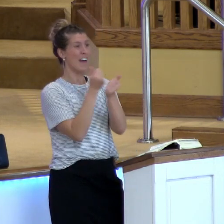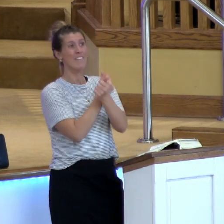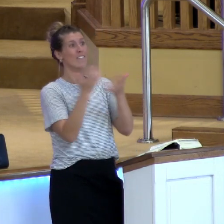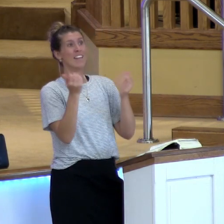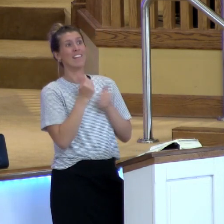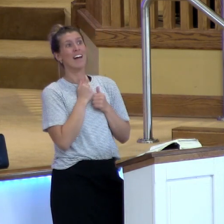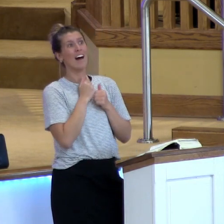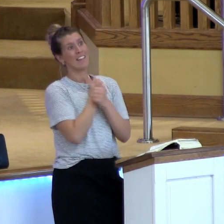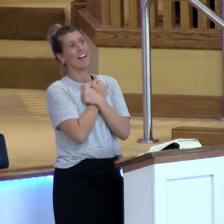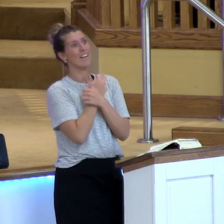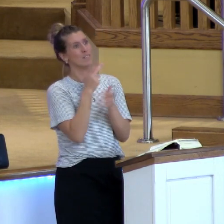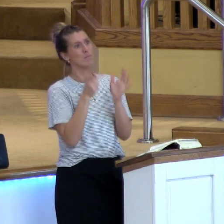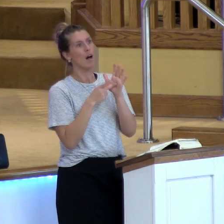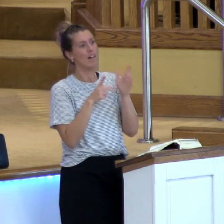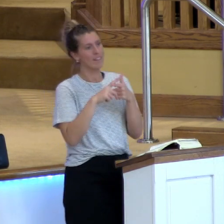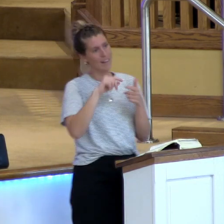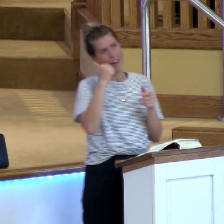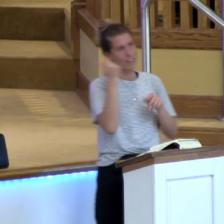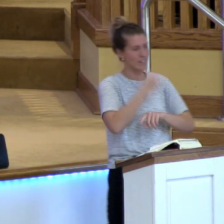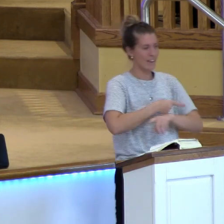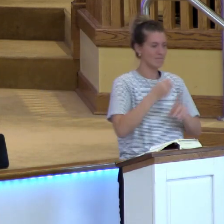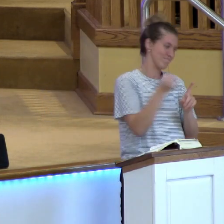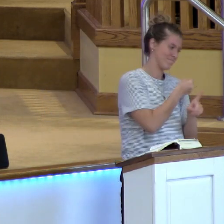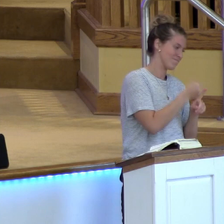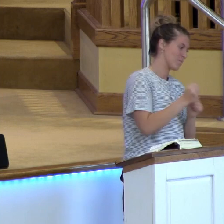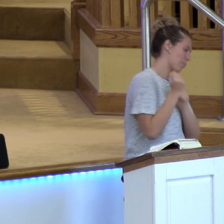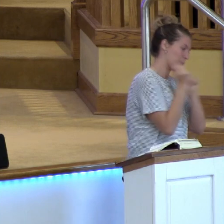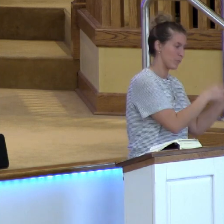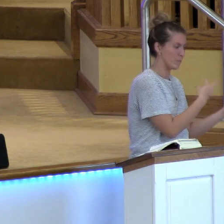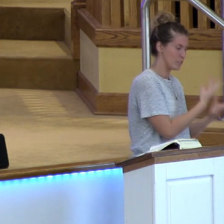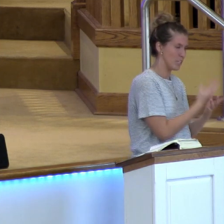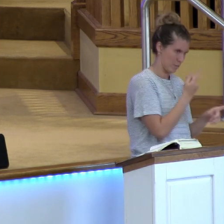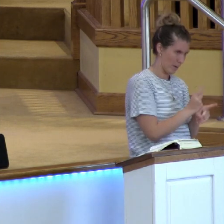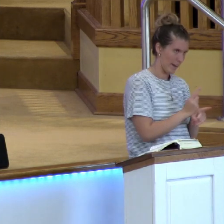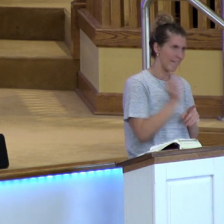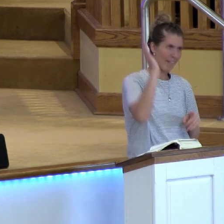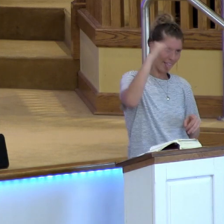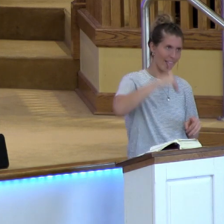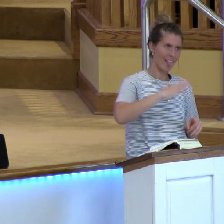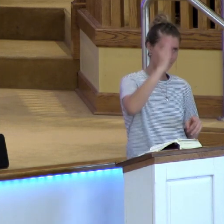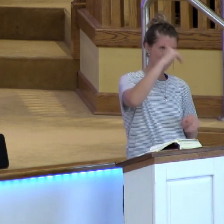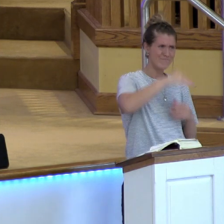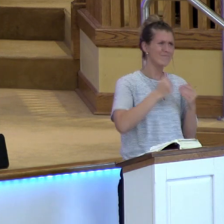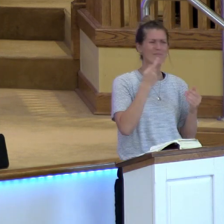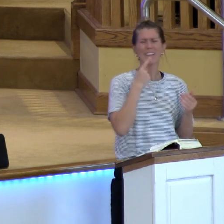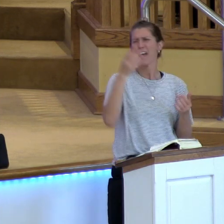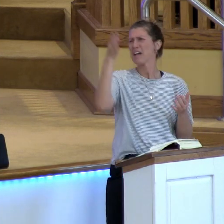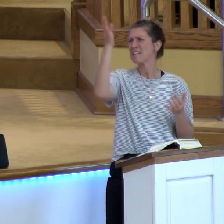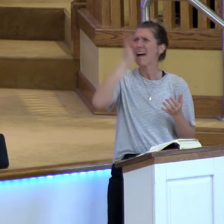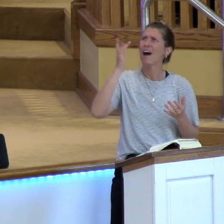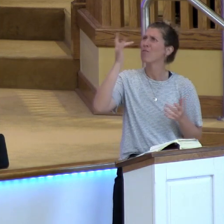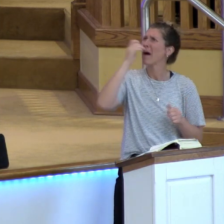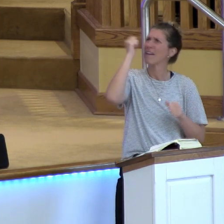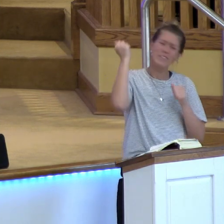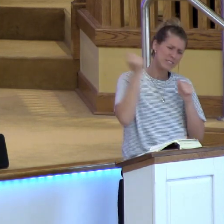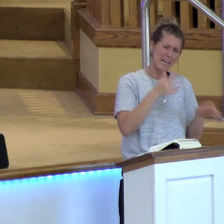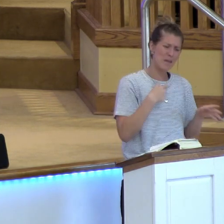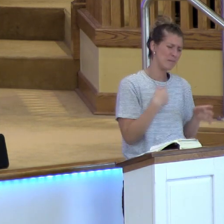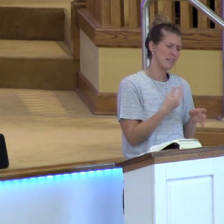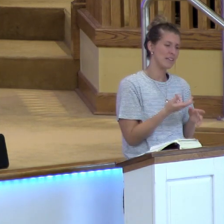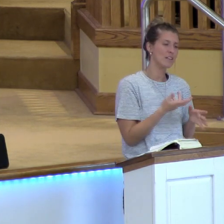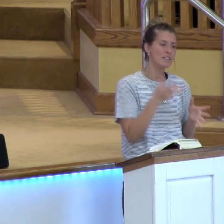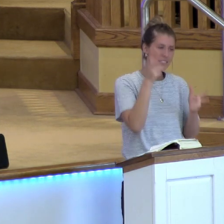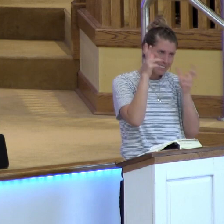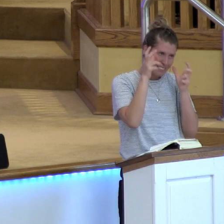other days where they beat him half to death and threw him in a jail cell. And it's easy at that time to say, God, why hast thou forsaken me?